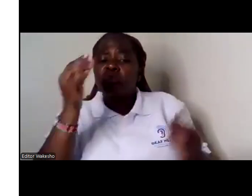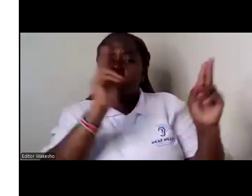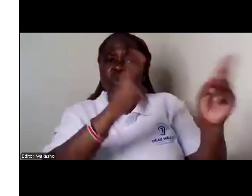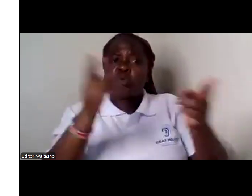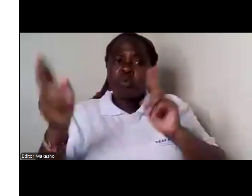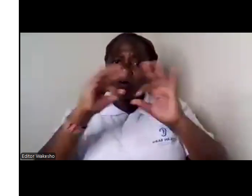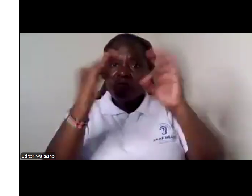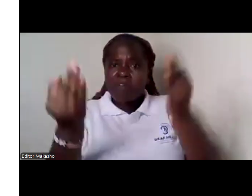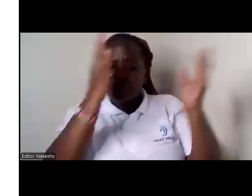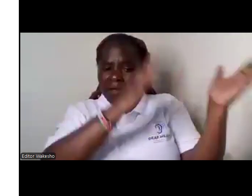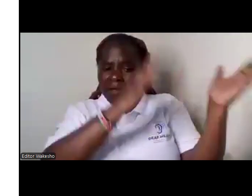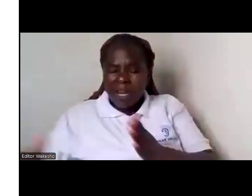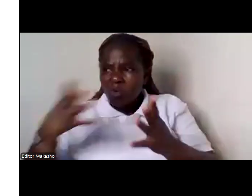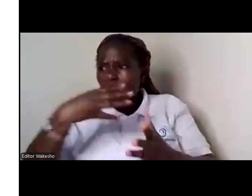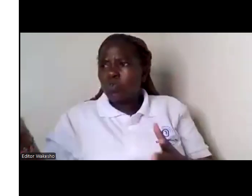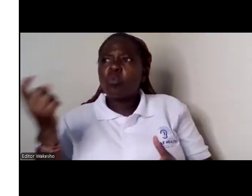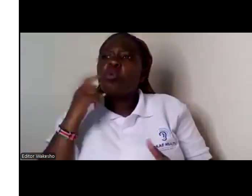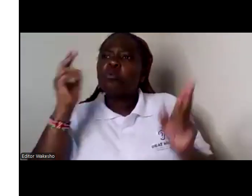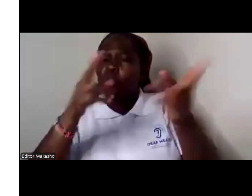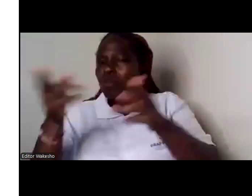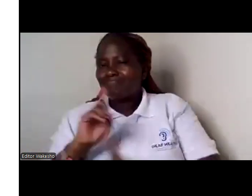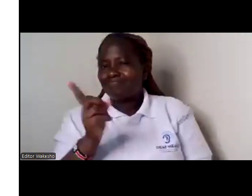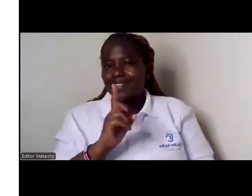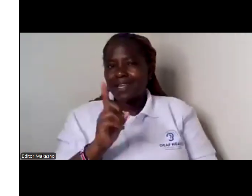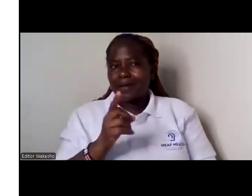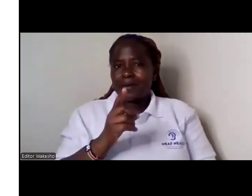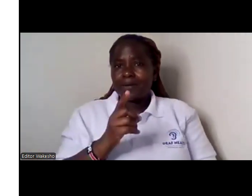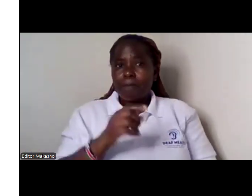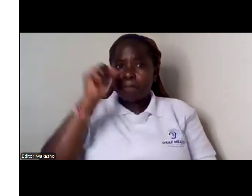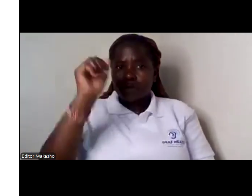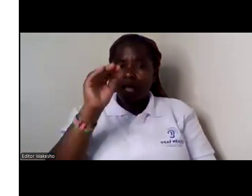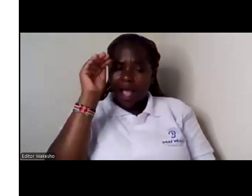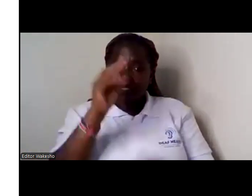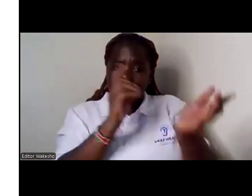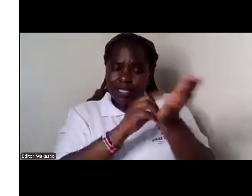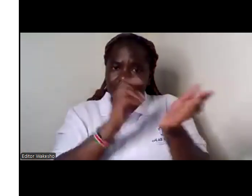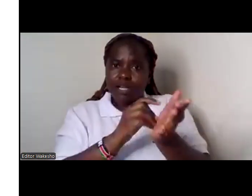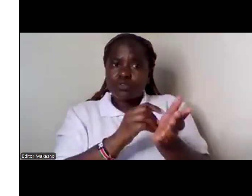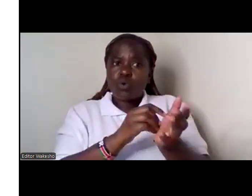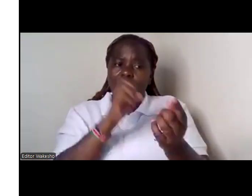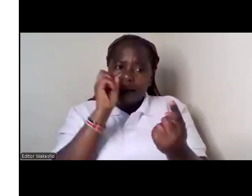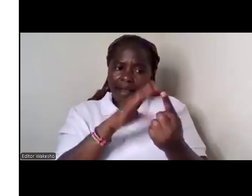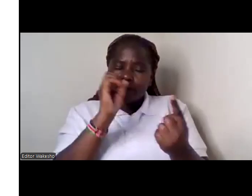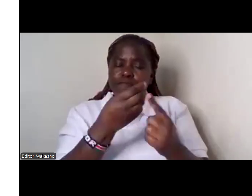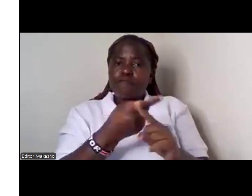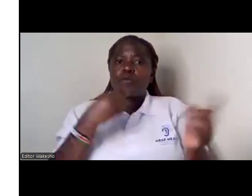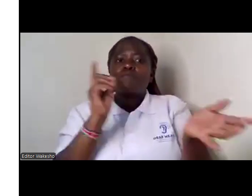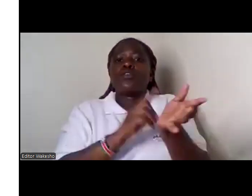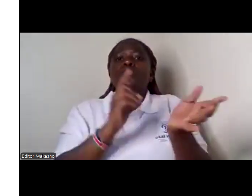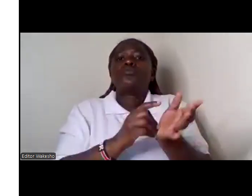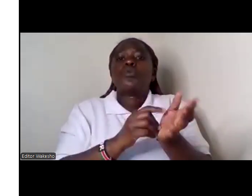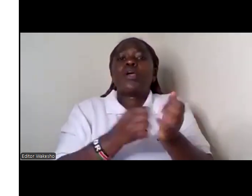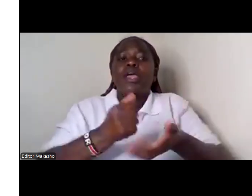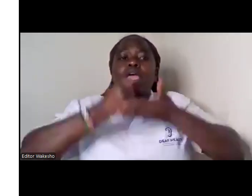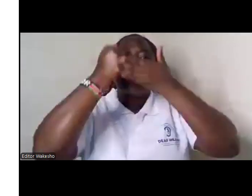planning methods over the counter. And also it is key to seek medical attention to get advice on which method you can use based